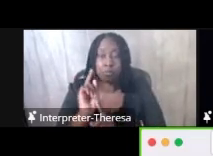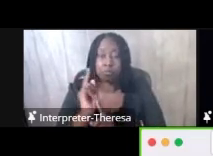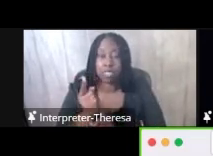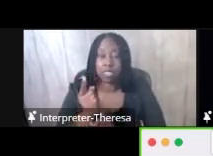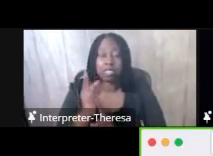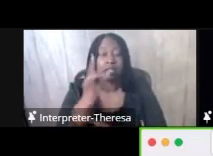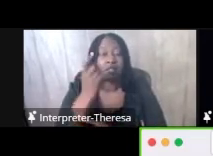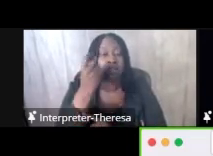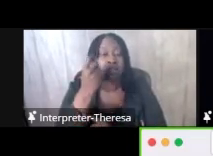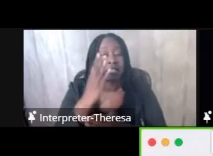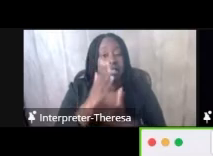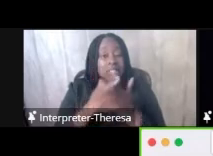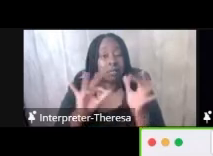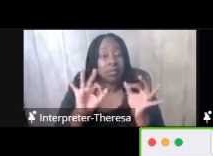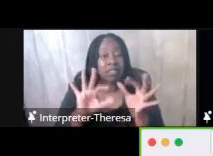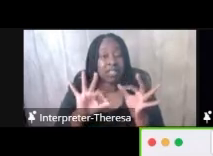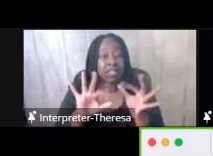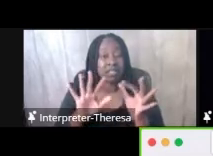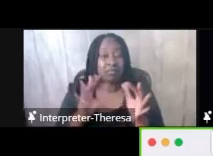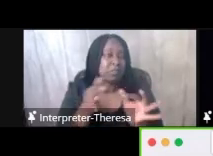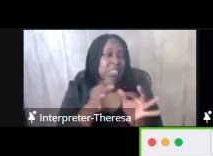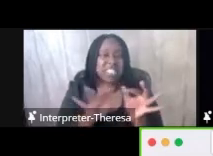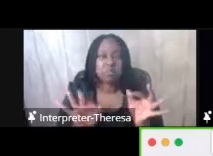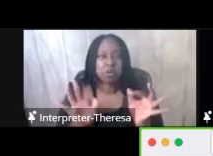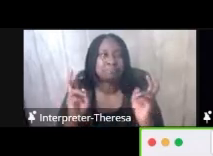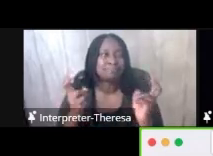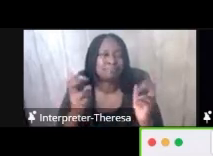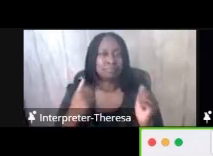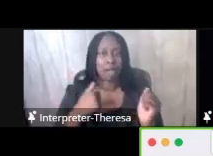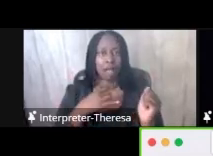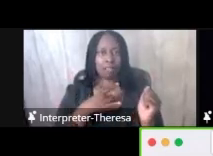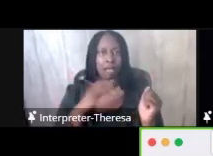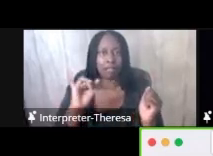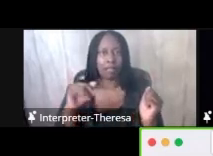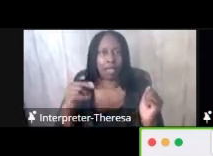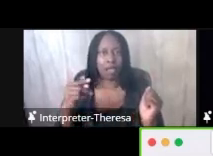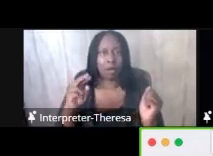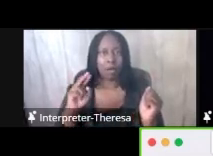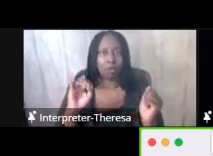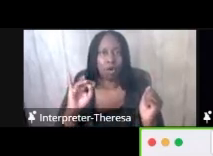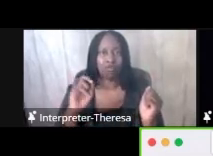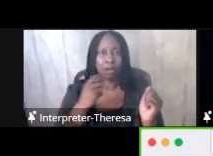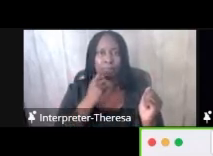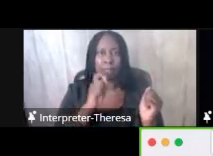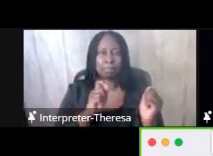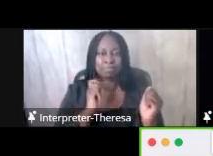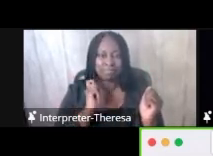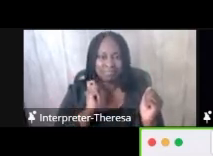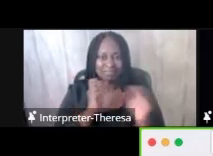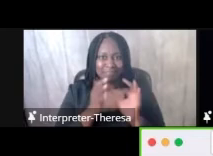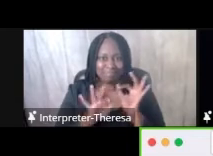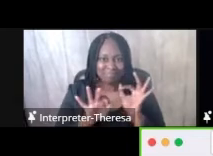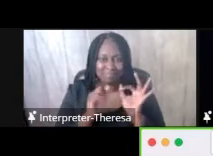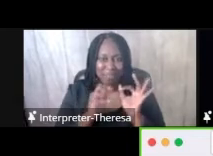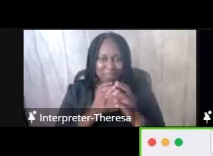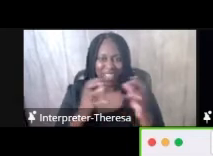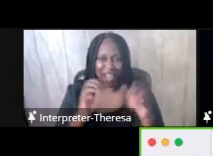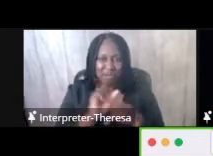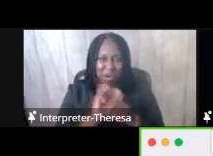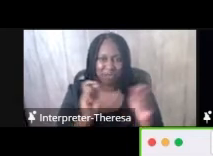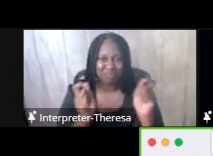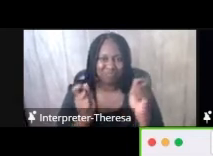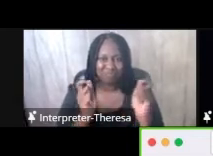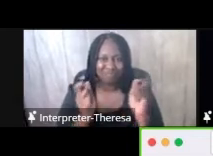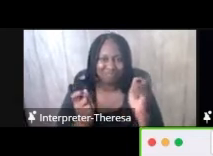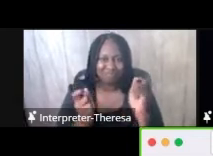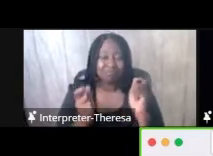is basically like, hey, I like that profile, which means you really don't have a lot of work to do. But others, you're going to see that they left some notes, mostly on those that we had